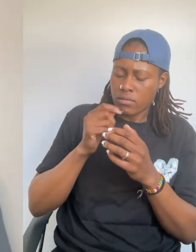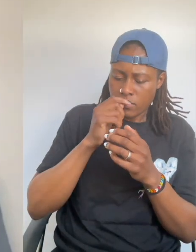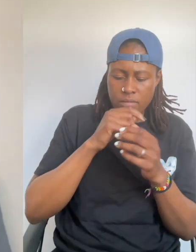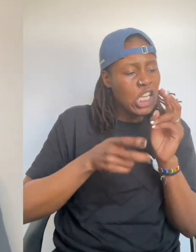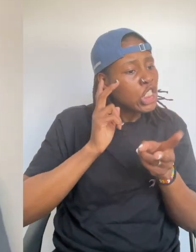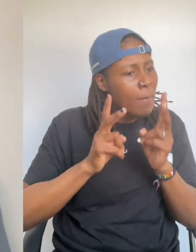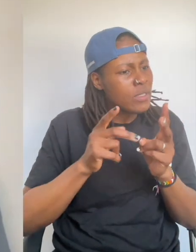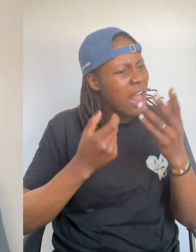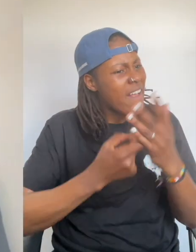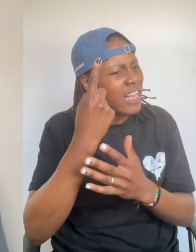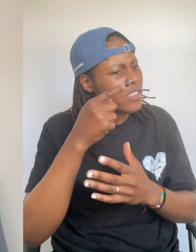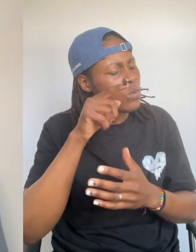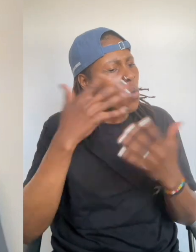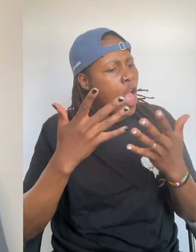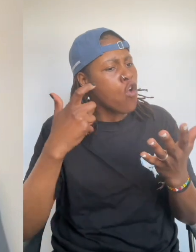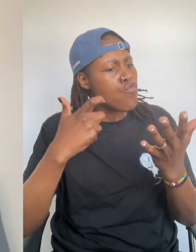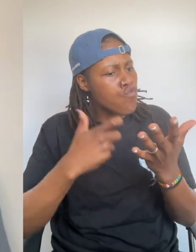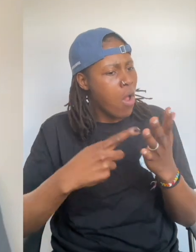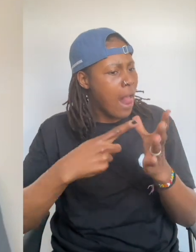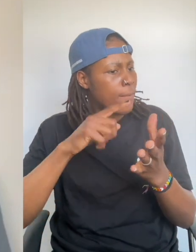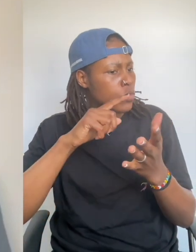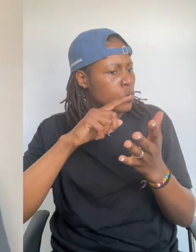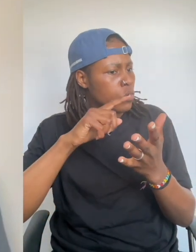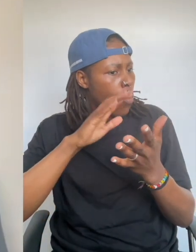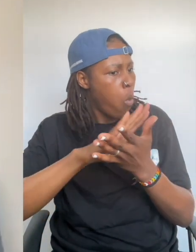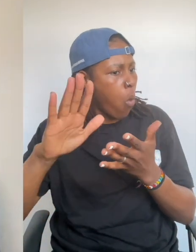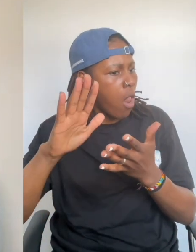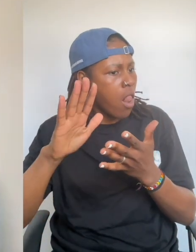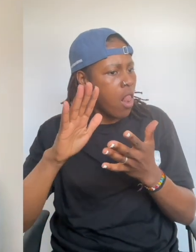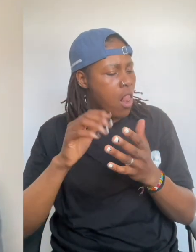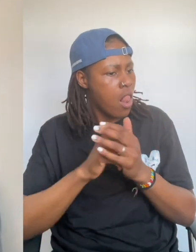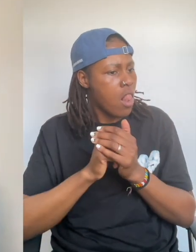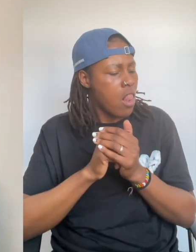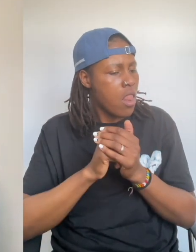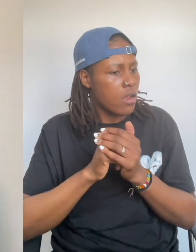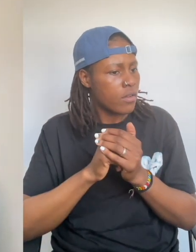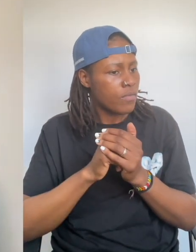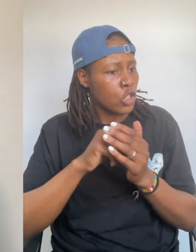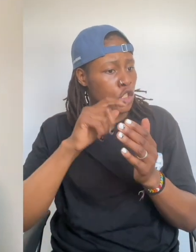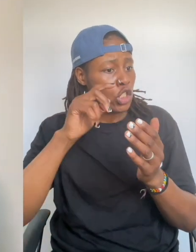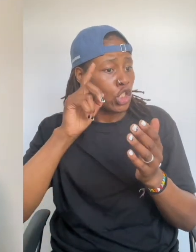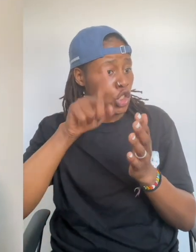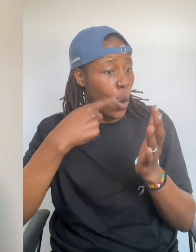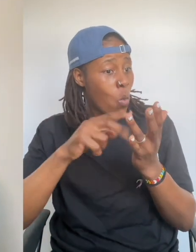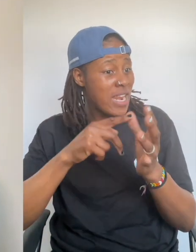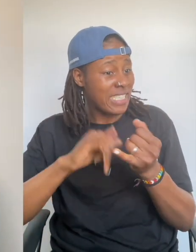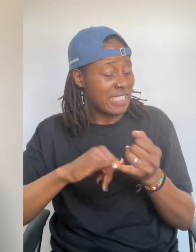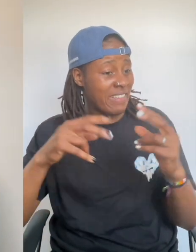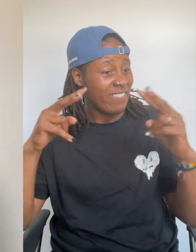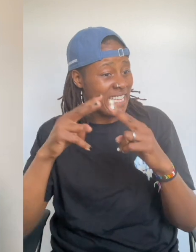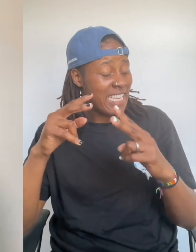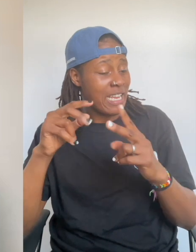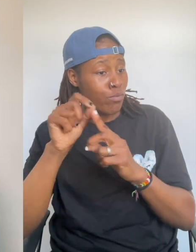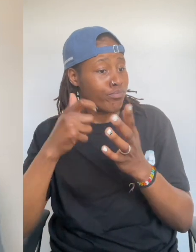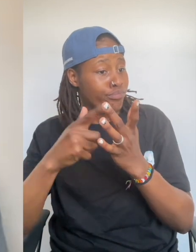at events, Yeah. Royal Albert Hall, Yeah. Jonas, Lauren Price, Yeah. Daniel Dubois, Anthony Joshua, these major